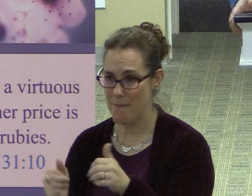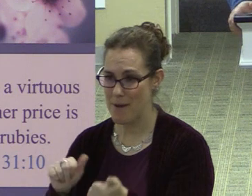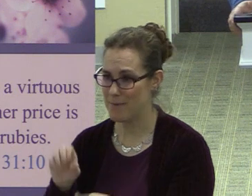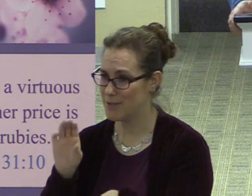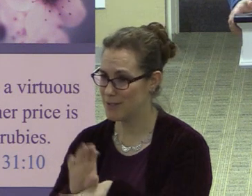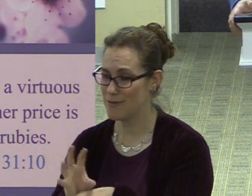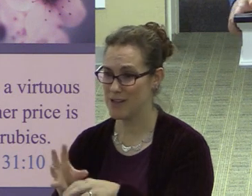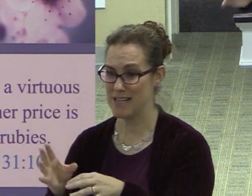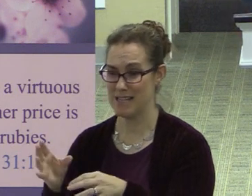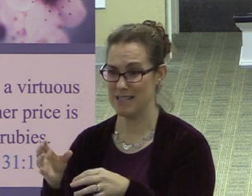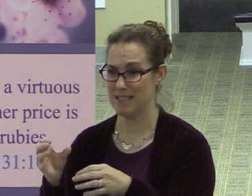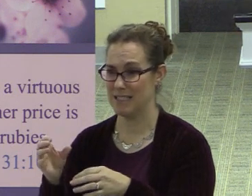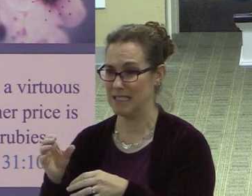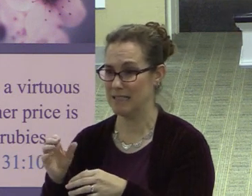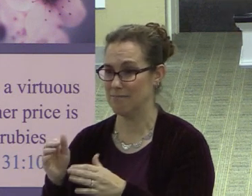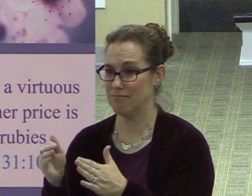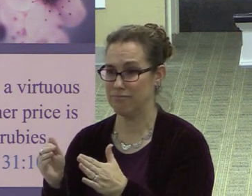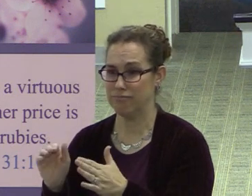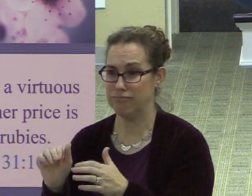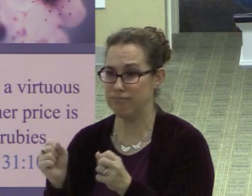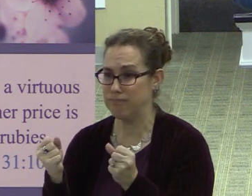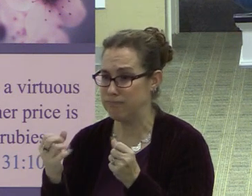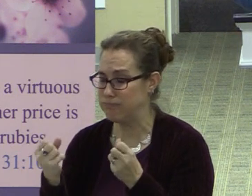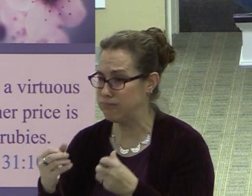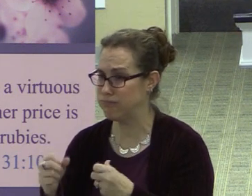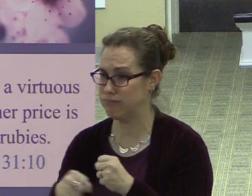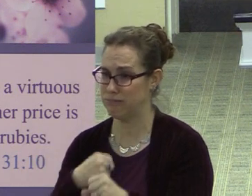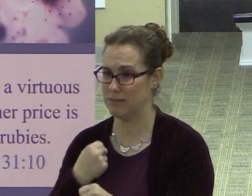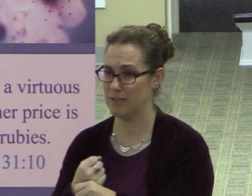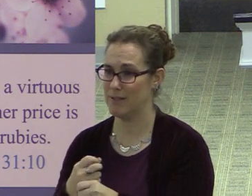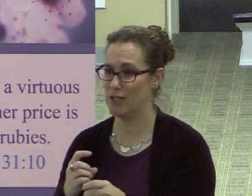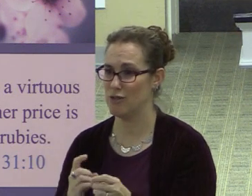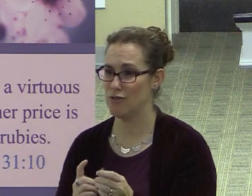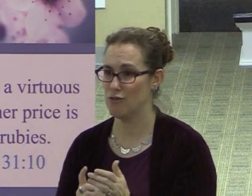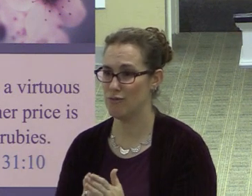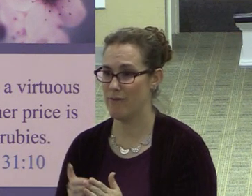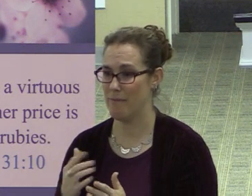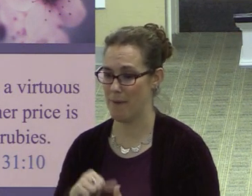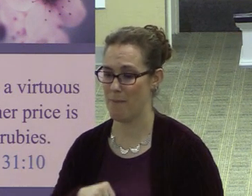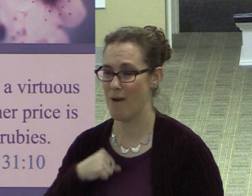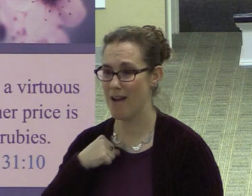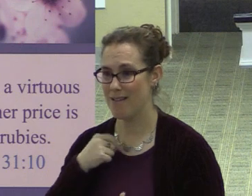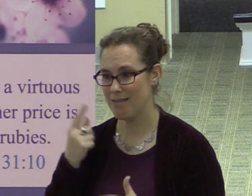that for decades have been completely driven by pride. And they think it's godly.